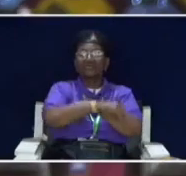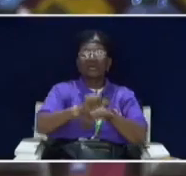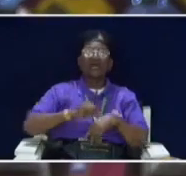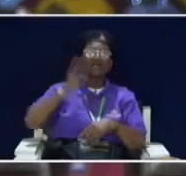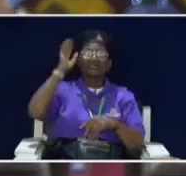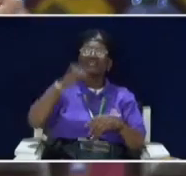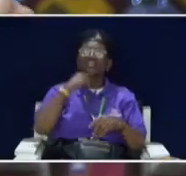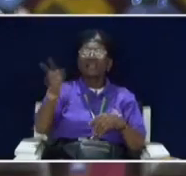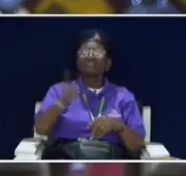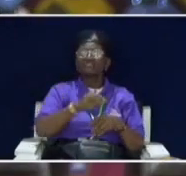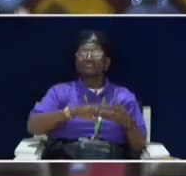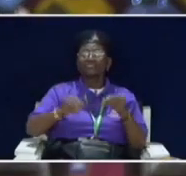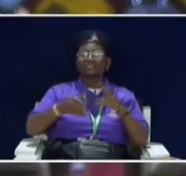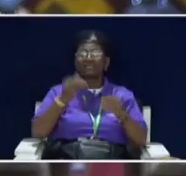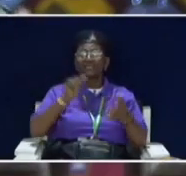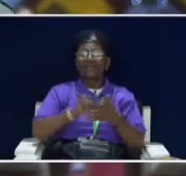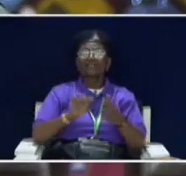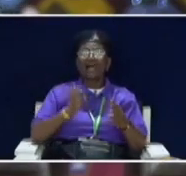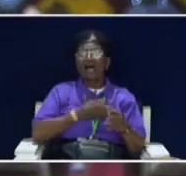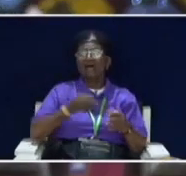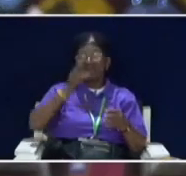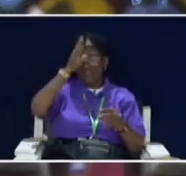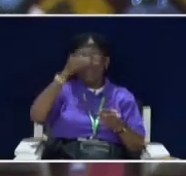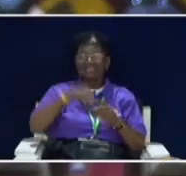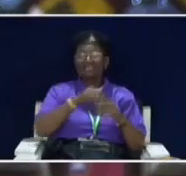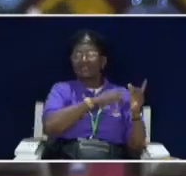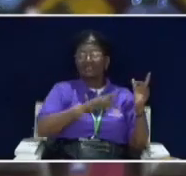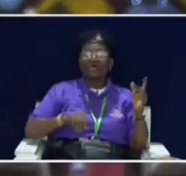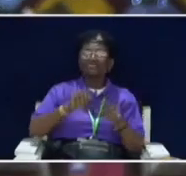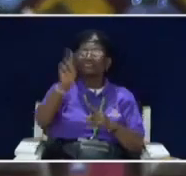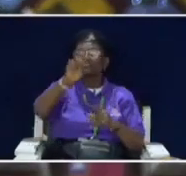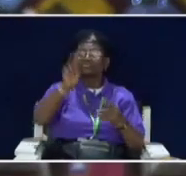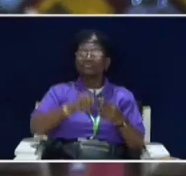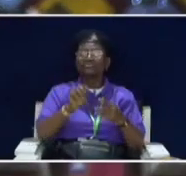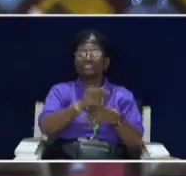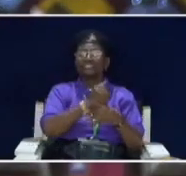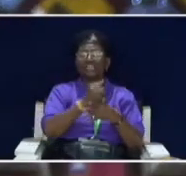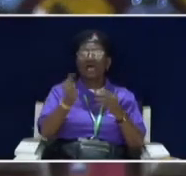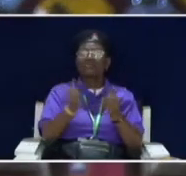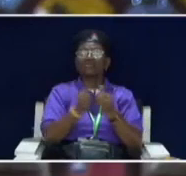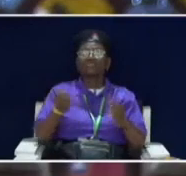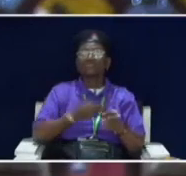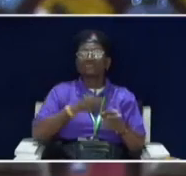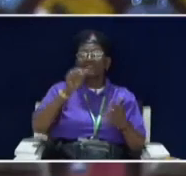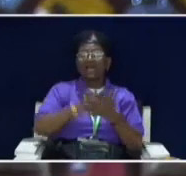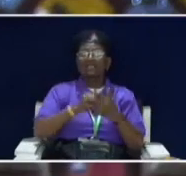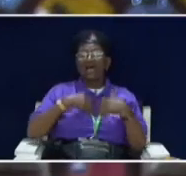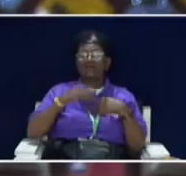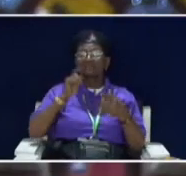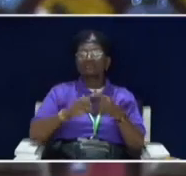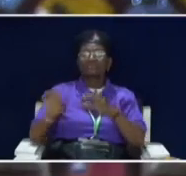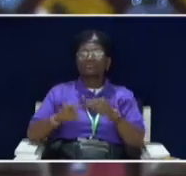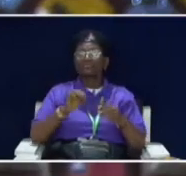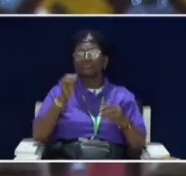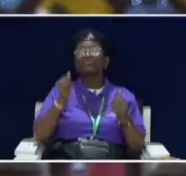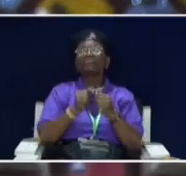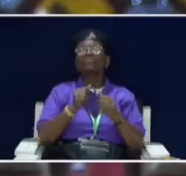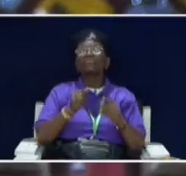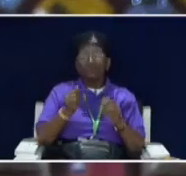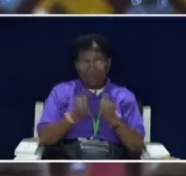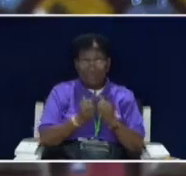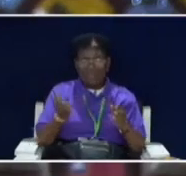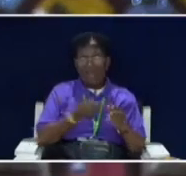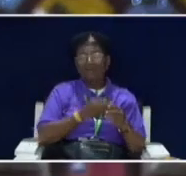story that our Father and the Lord used to share with us that has to do with our humble place that we come from in that